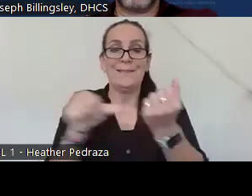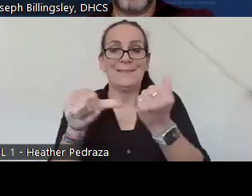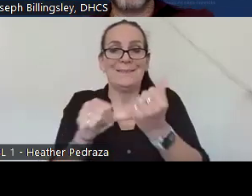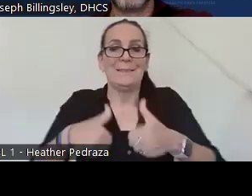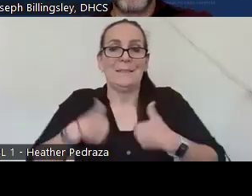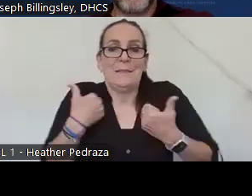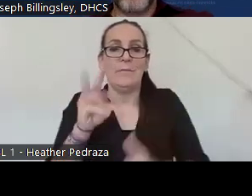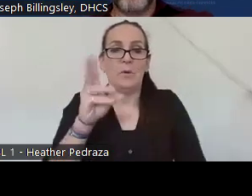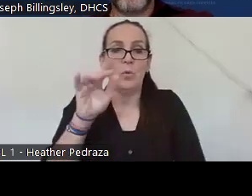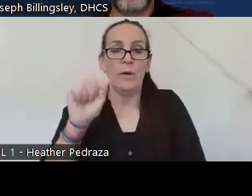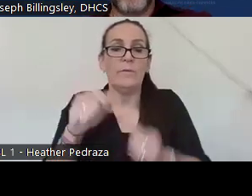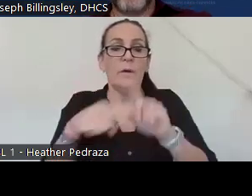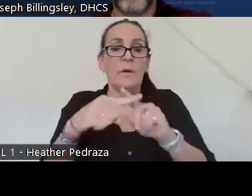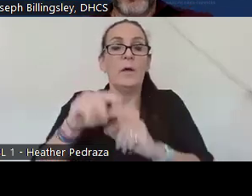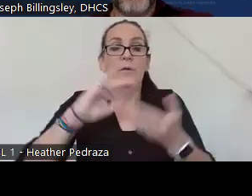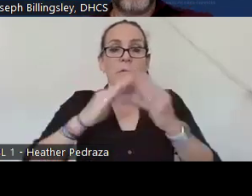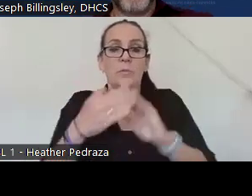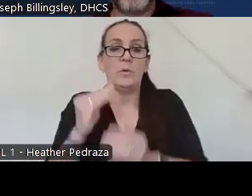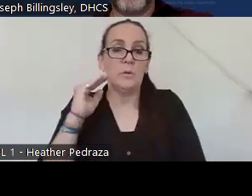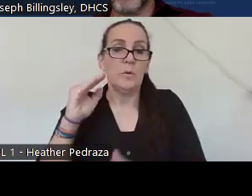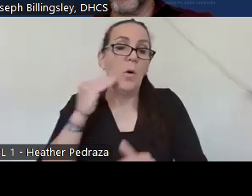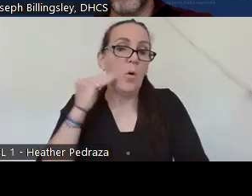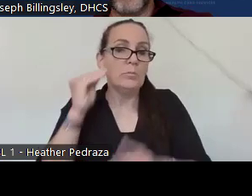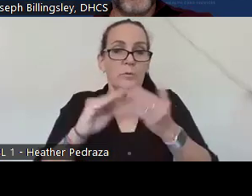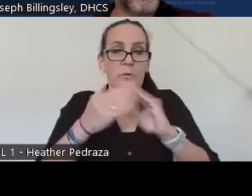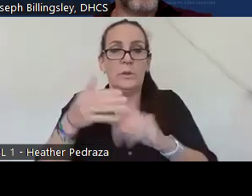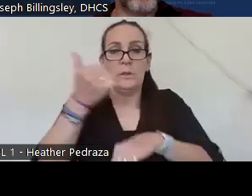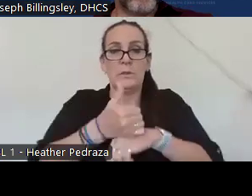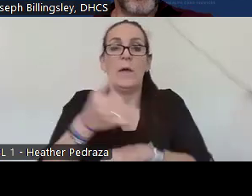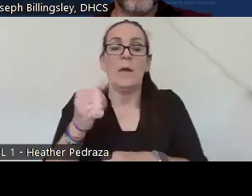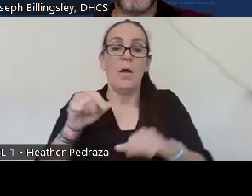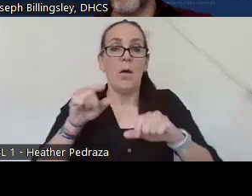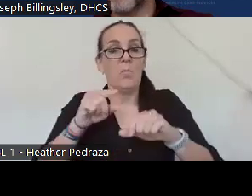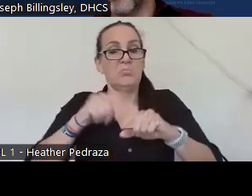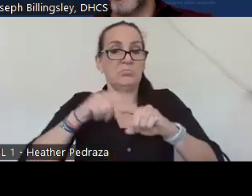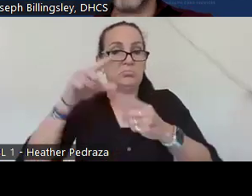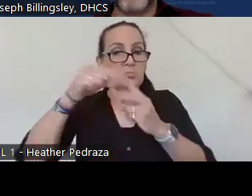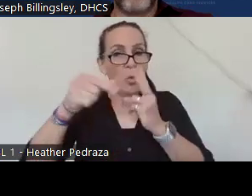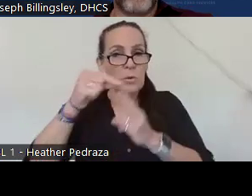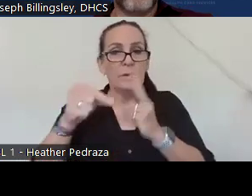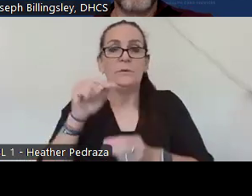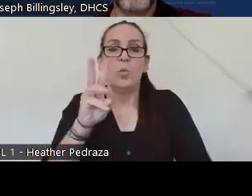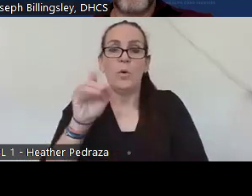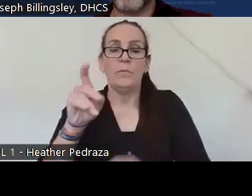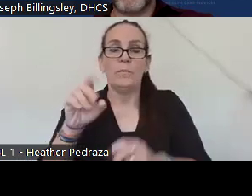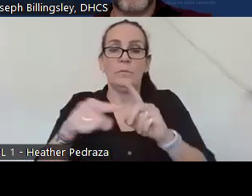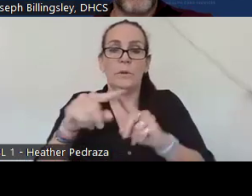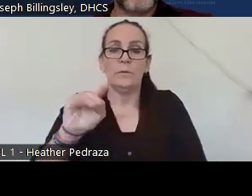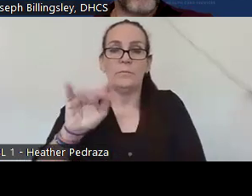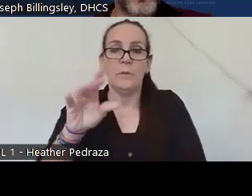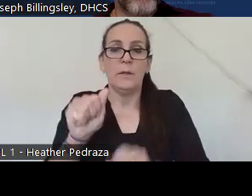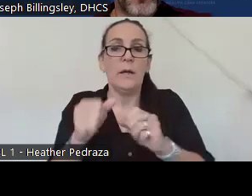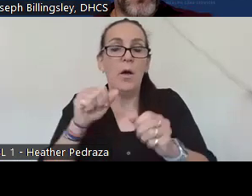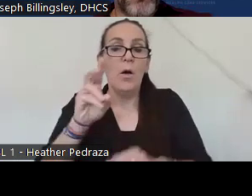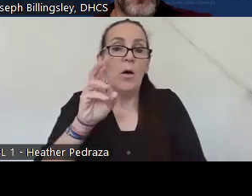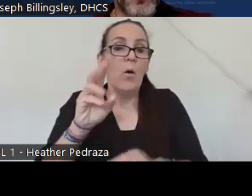services program enrollees to maintain their current waiver services during the transition period